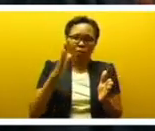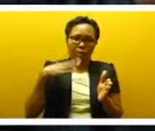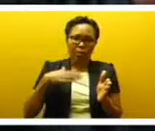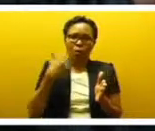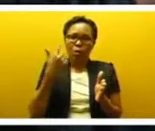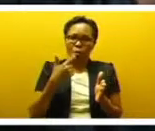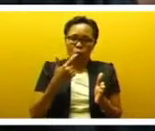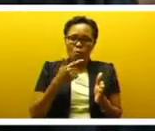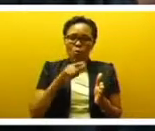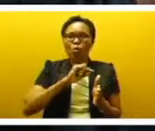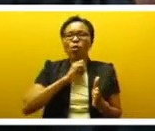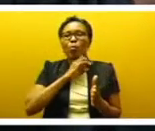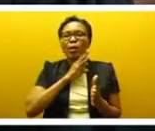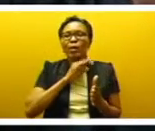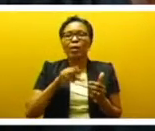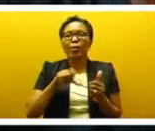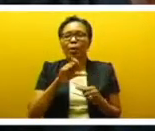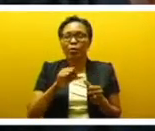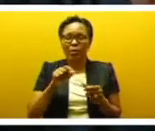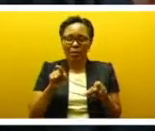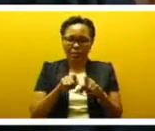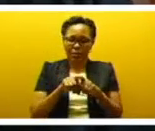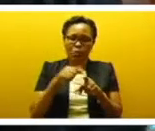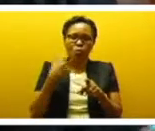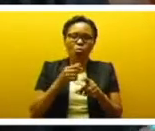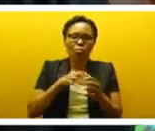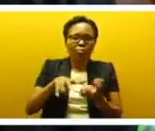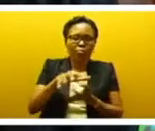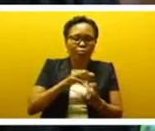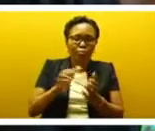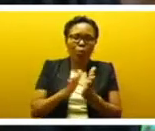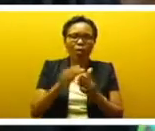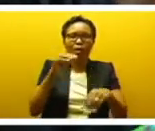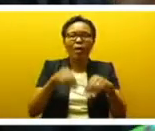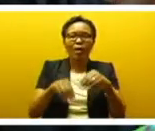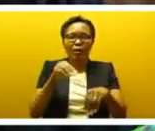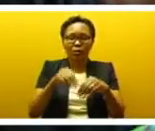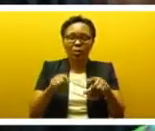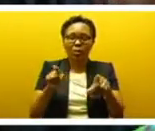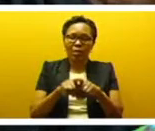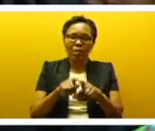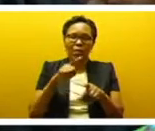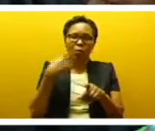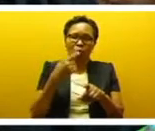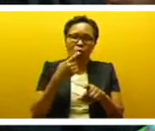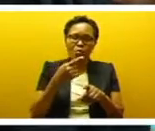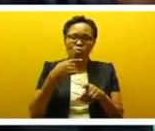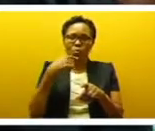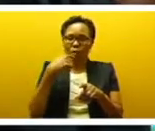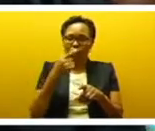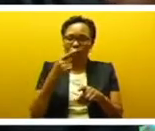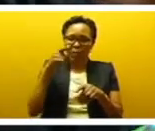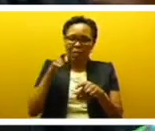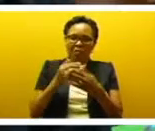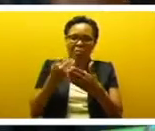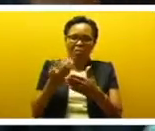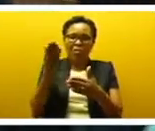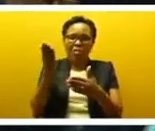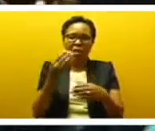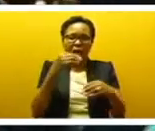we complained about as having interfered in the election and who were told had no access.